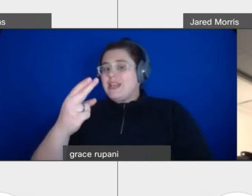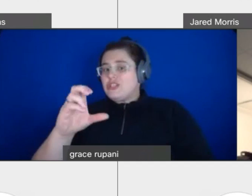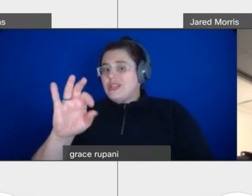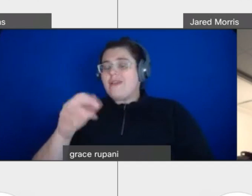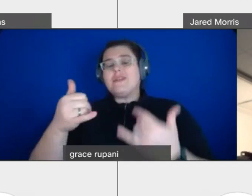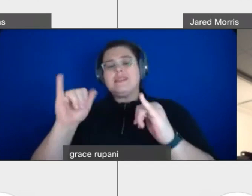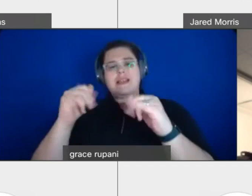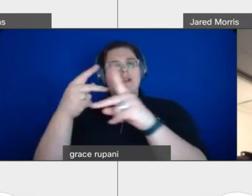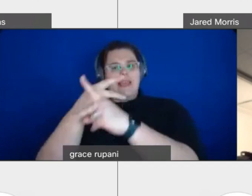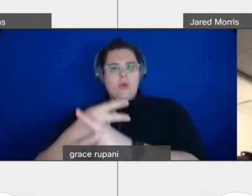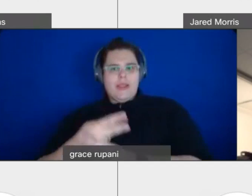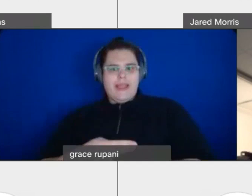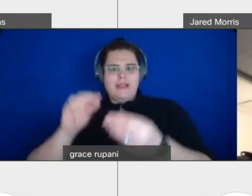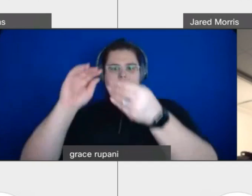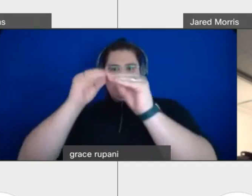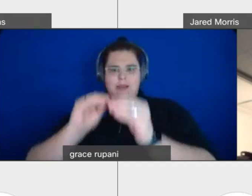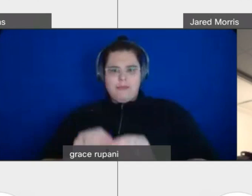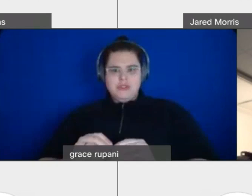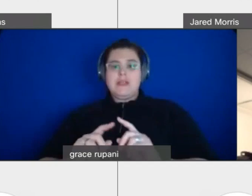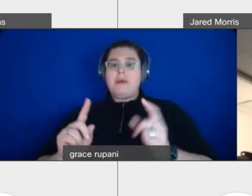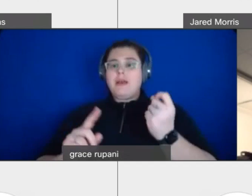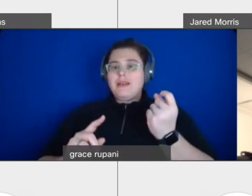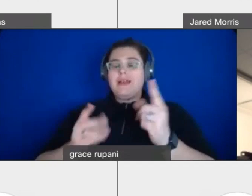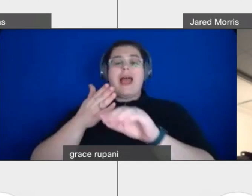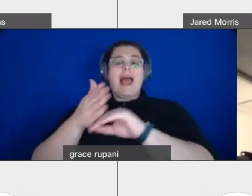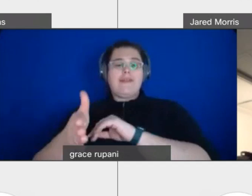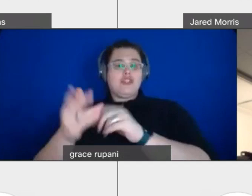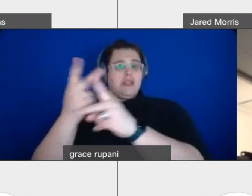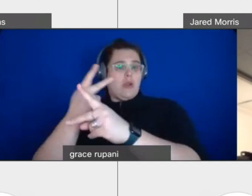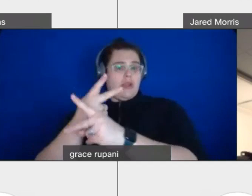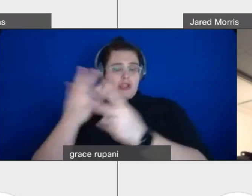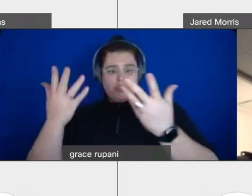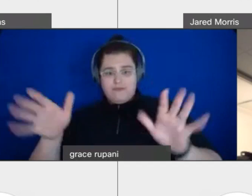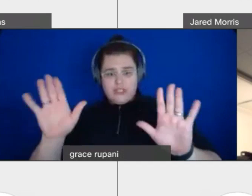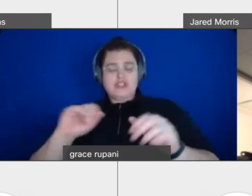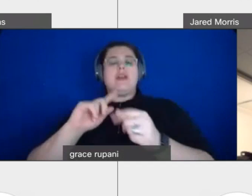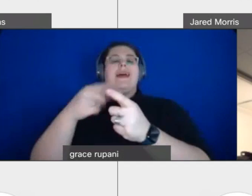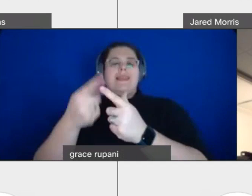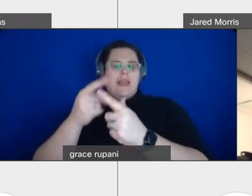Once those calculations have been made, then they will proceed with submission